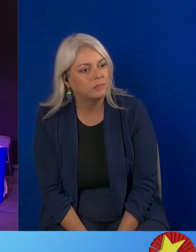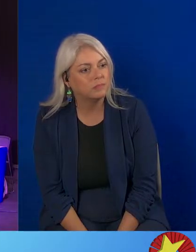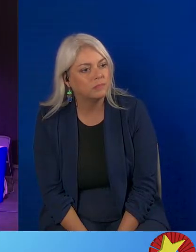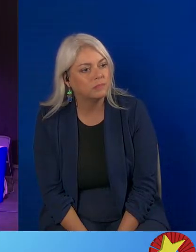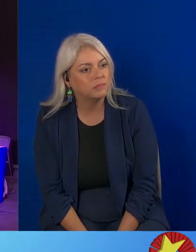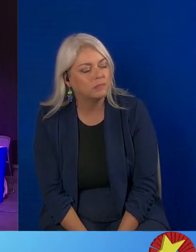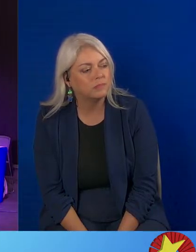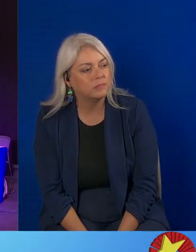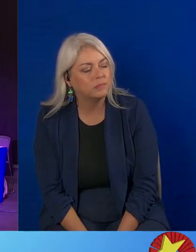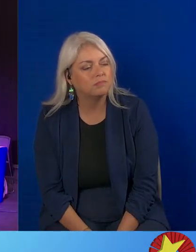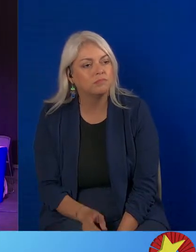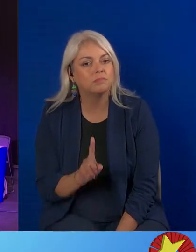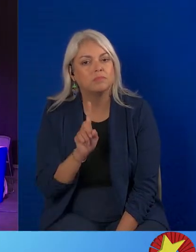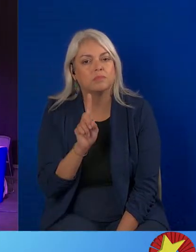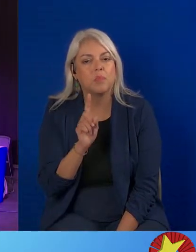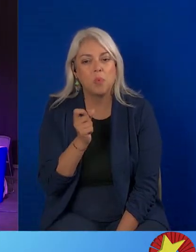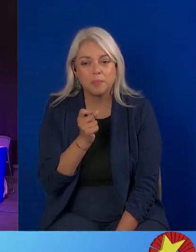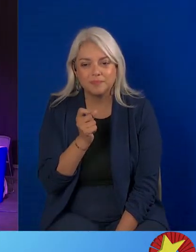Just one moment.